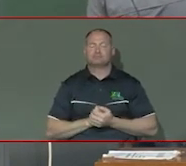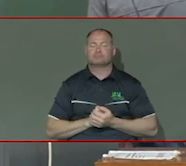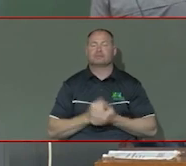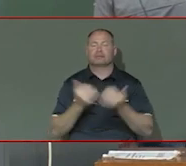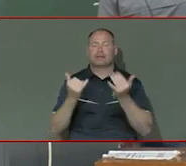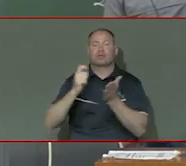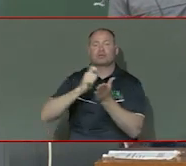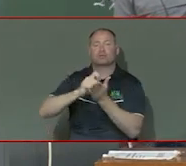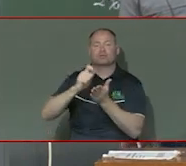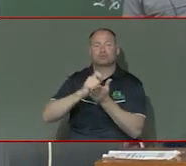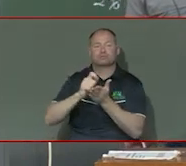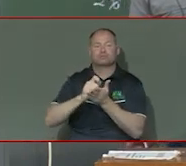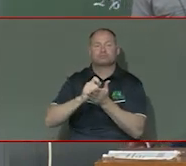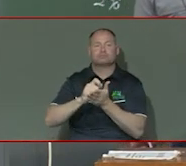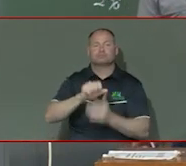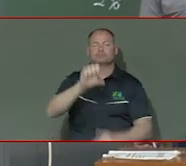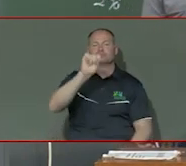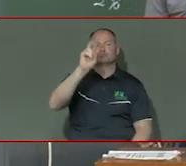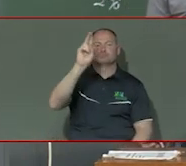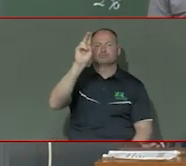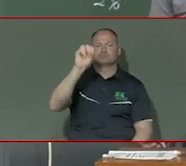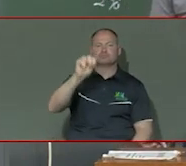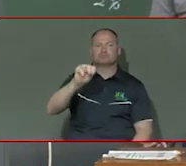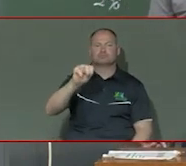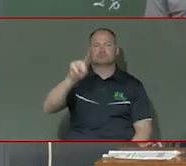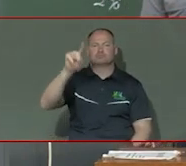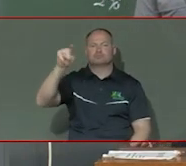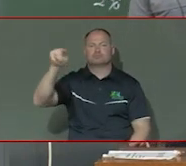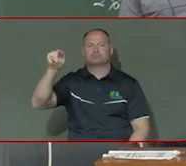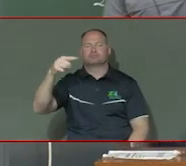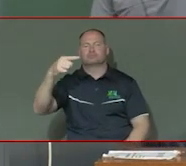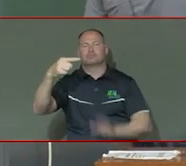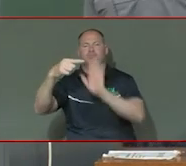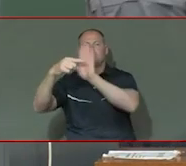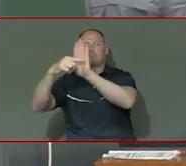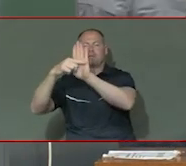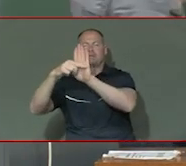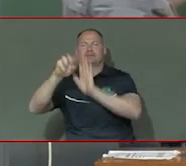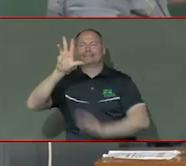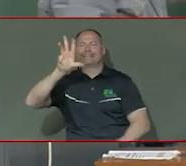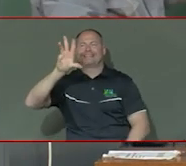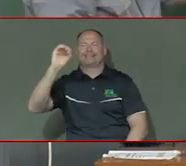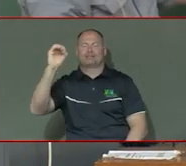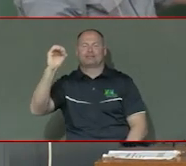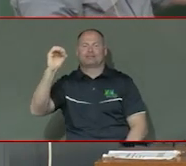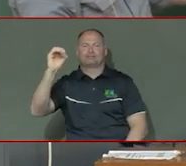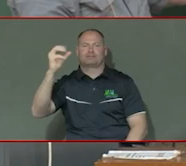sine of theta minus 90 degrees. People, in this case,